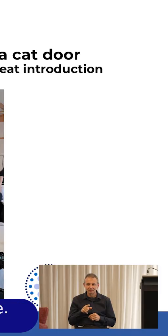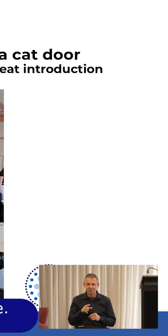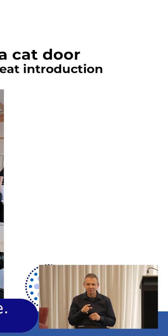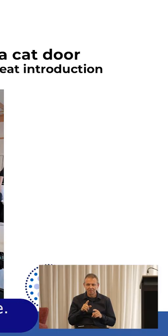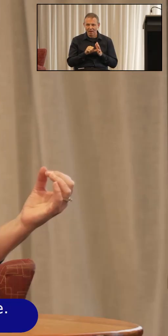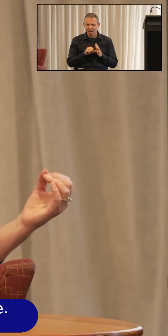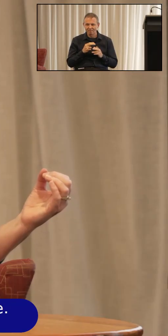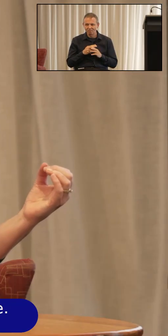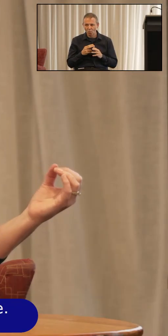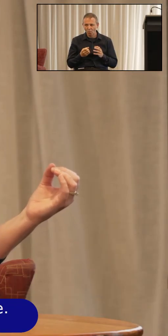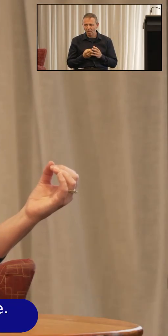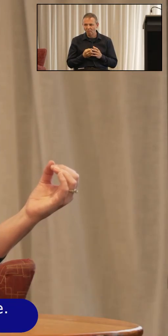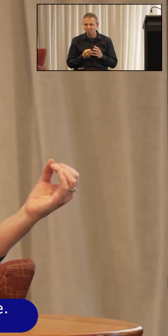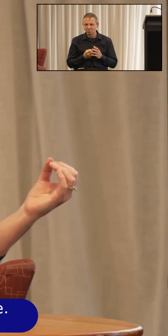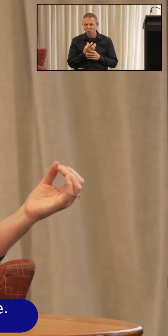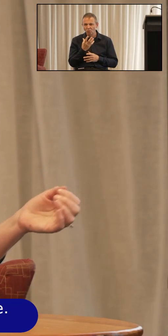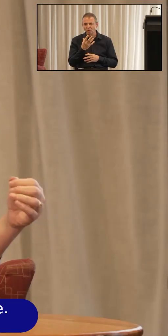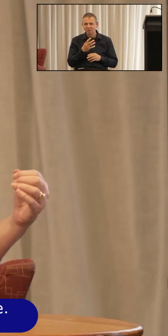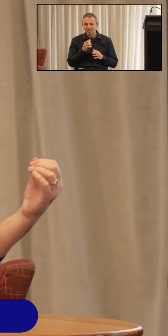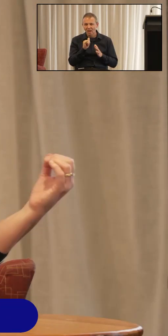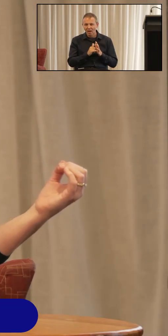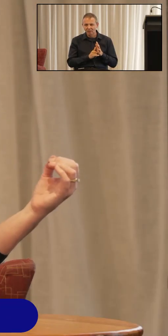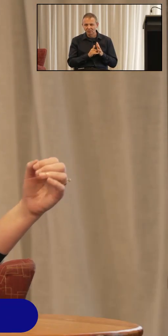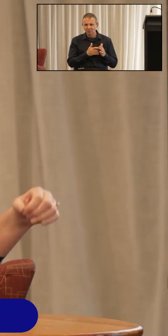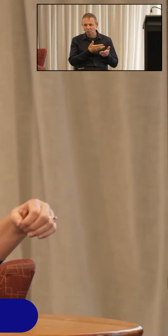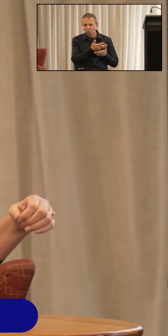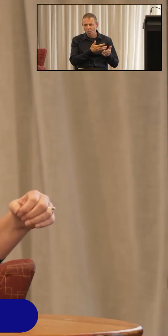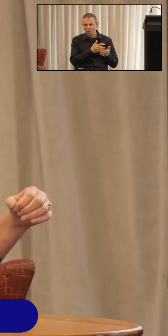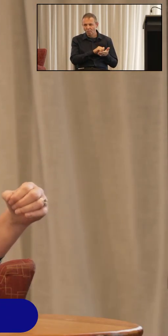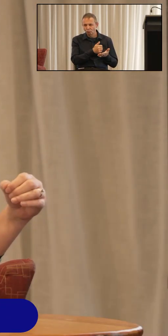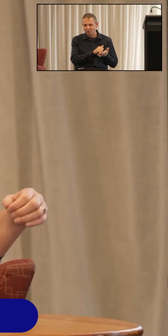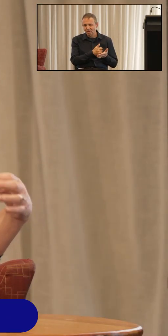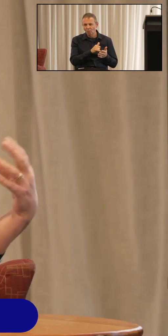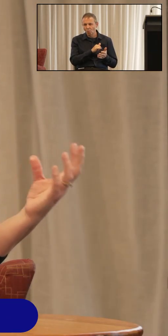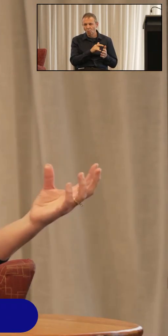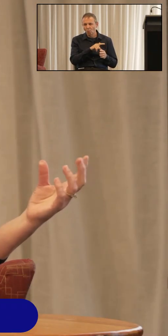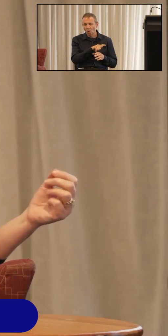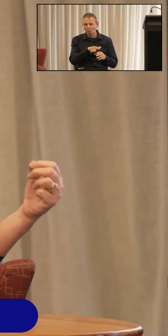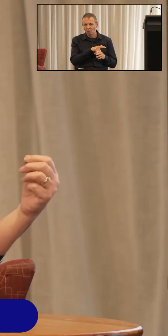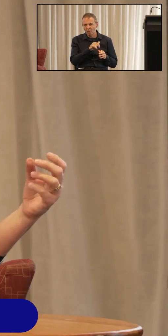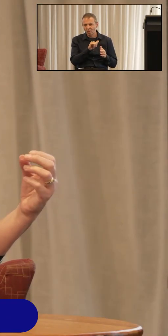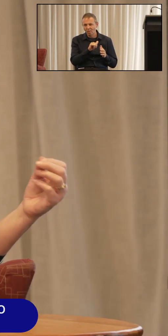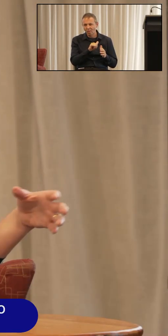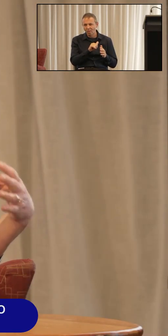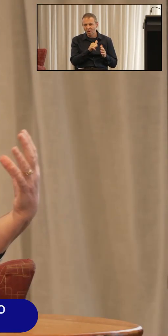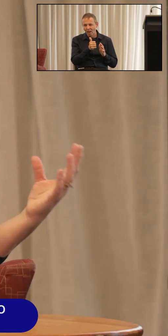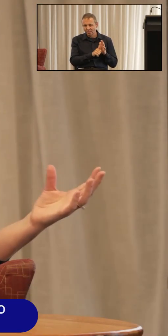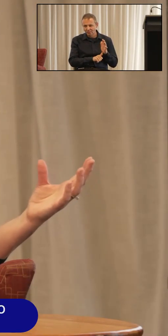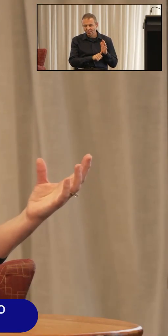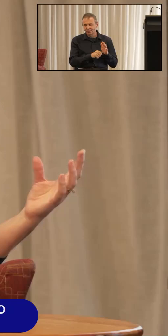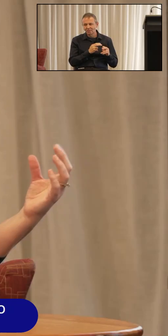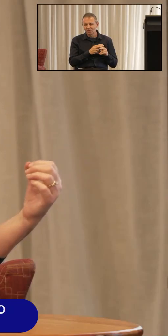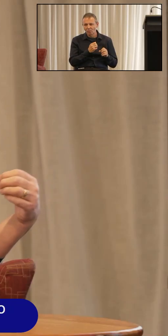emerging artists to work with a local designer or printer and develop some cards. So she then developed